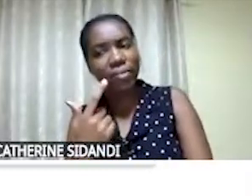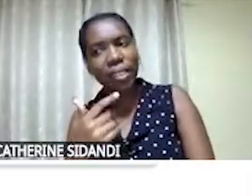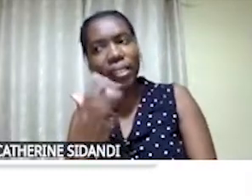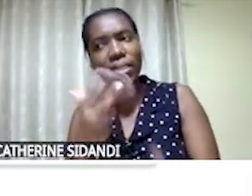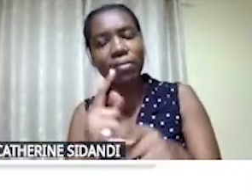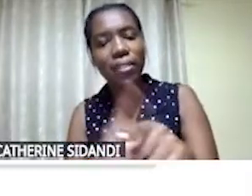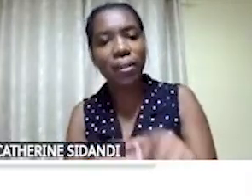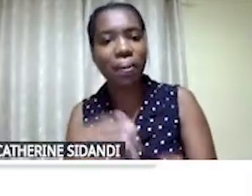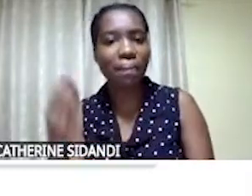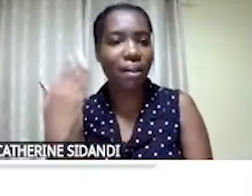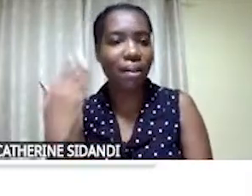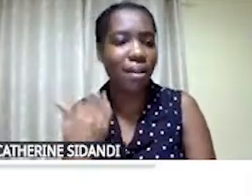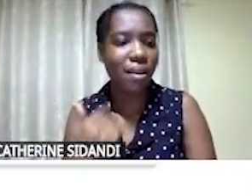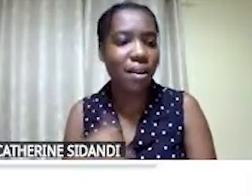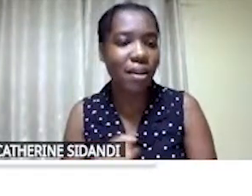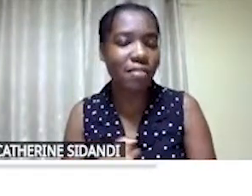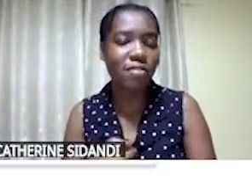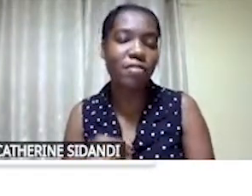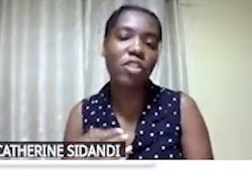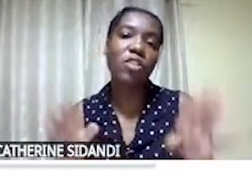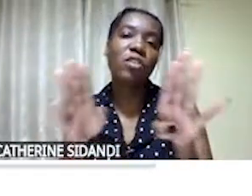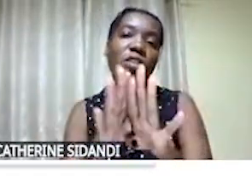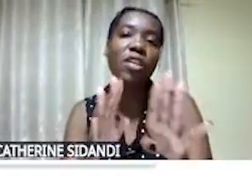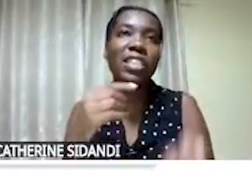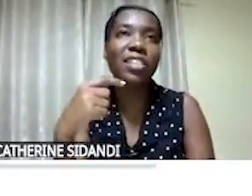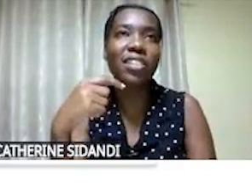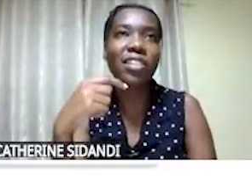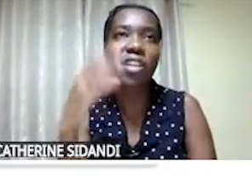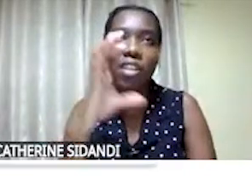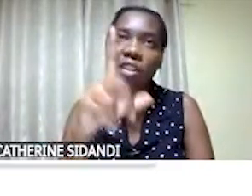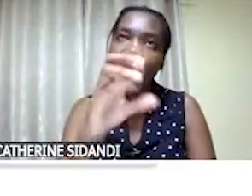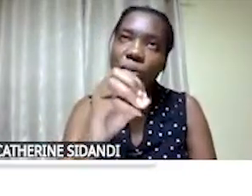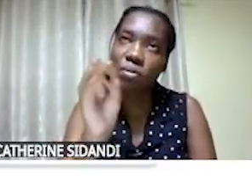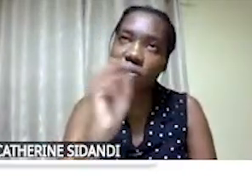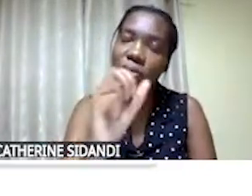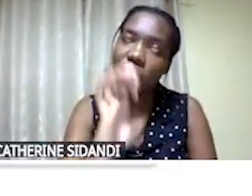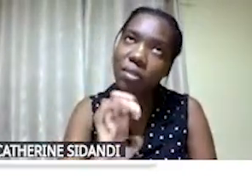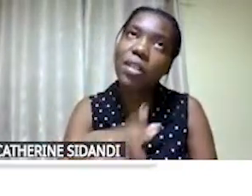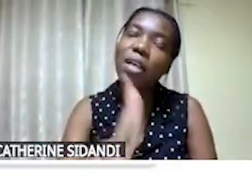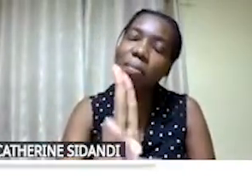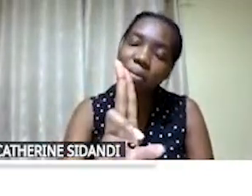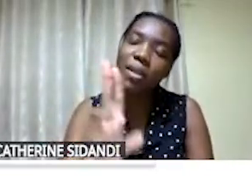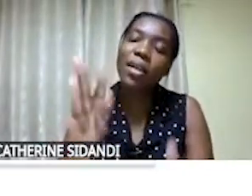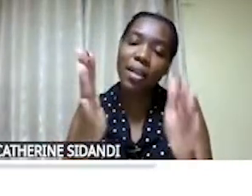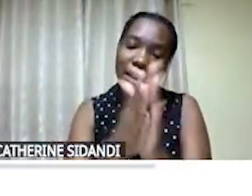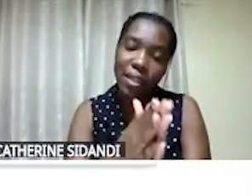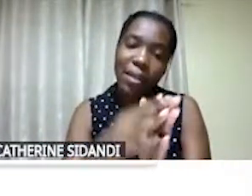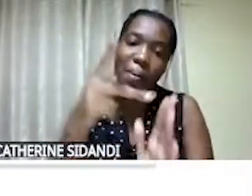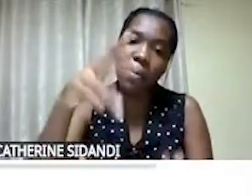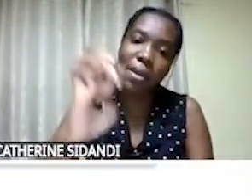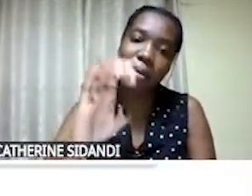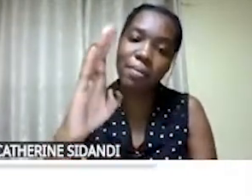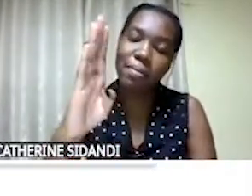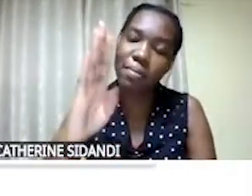was the Close Up and Pepsodent, being from the same company, but